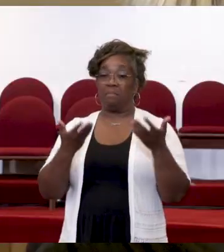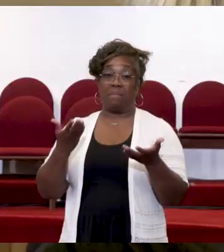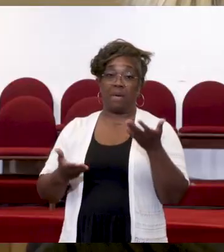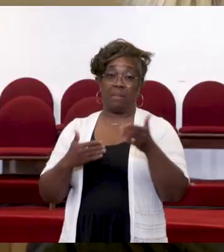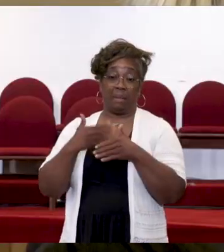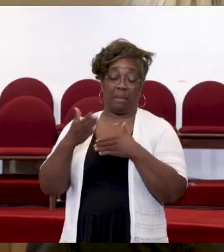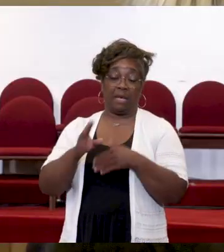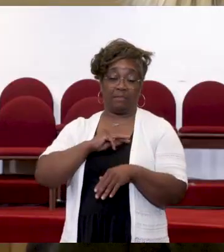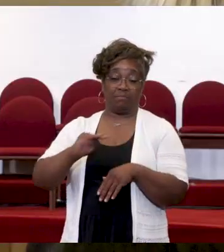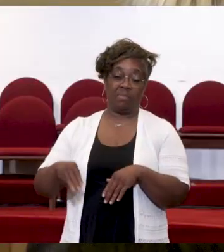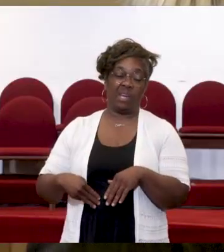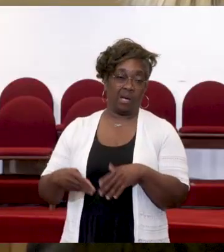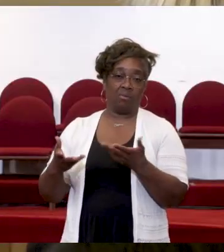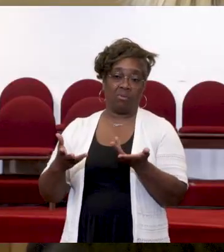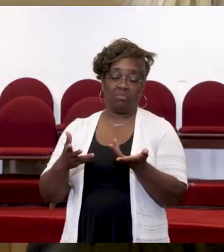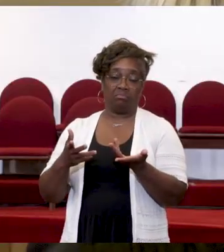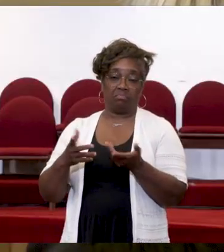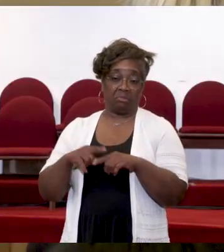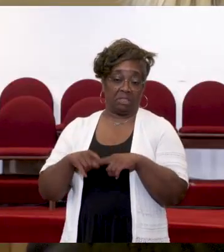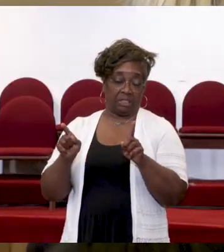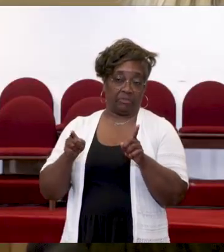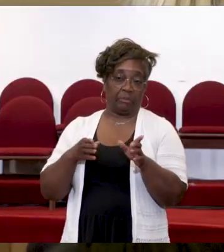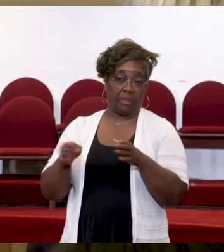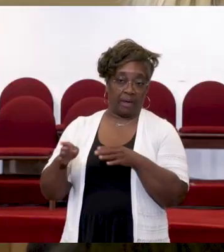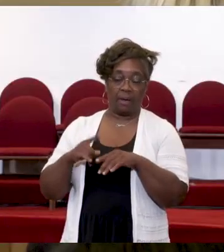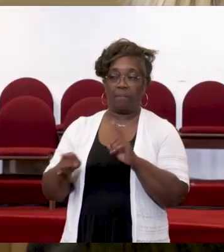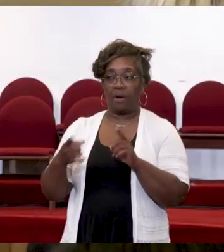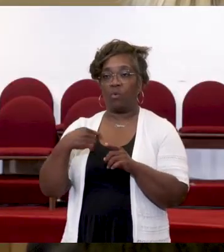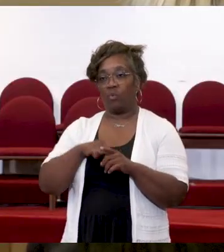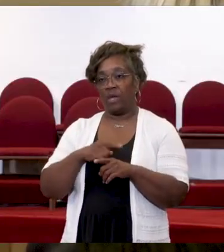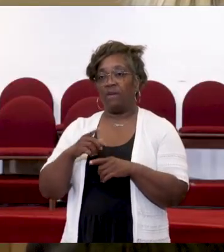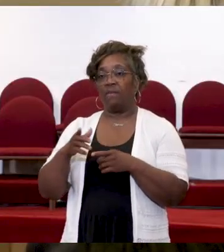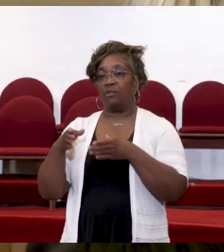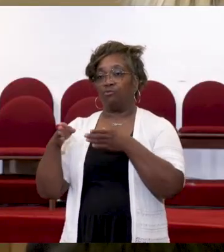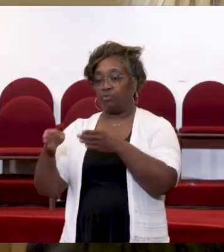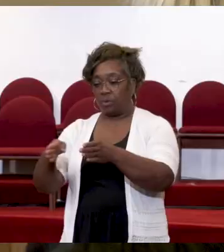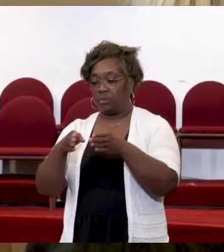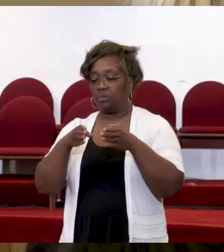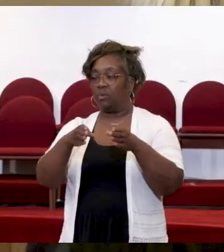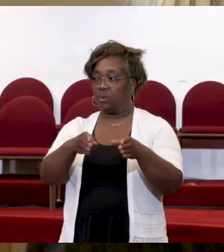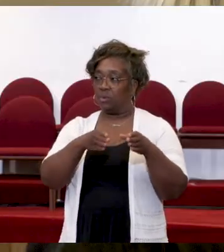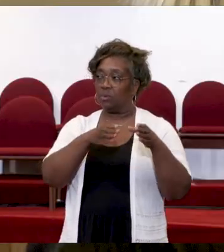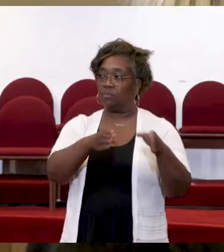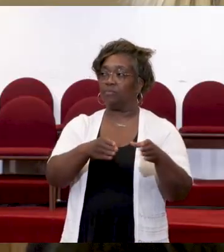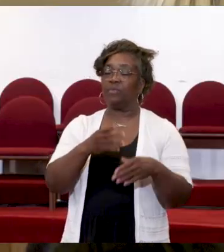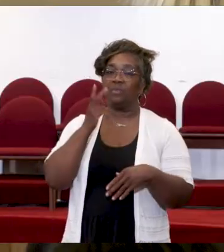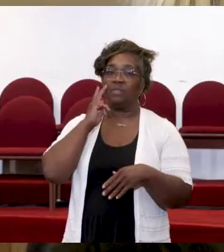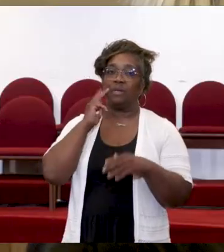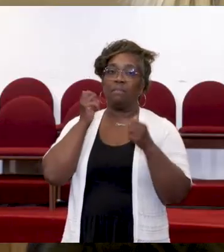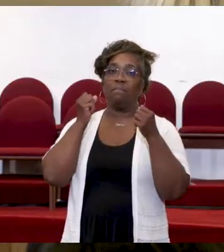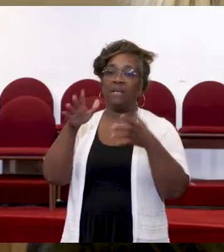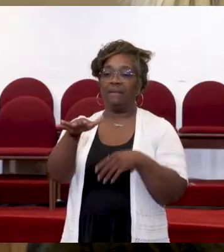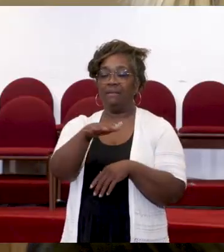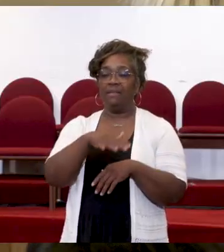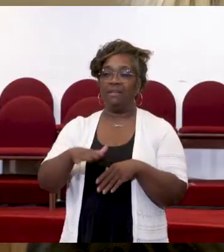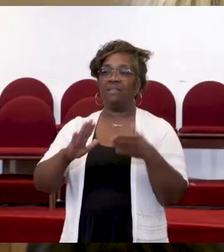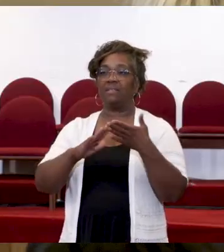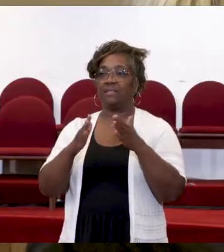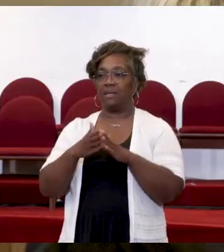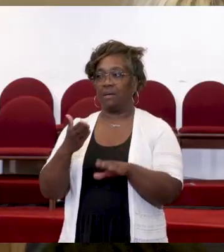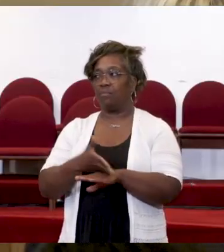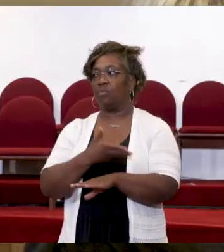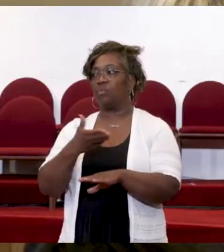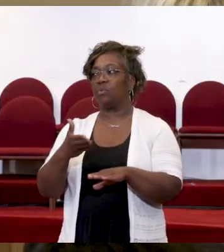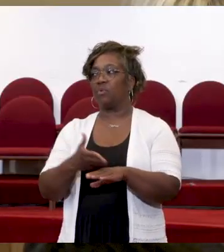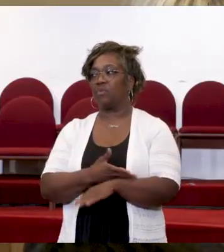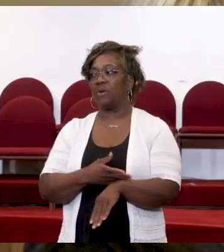way, but we've been doing it corridor by corridor, and you've seen a lot of areas of the city that have come back, but we've tried to, it's